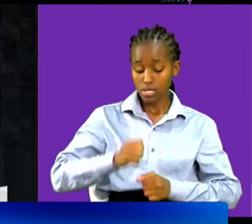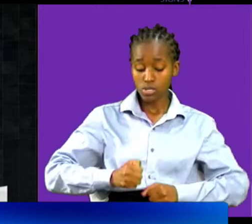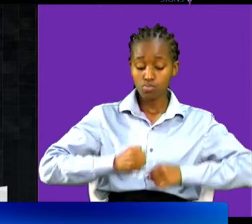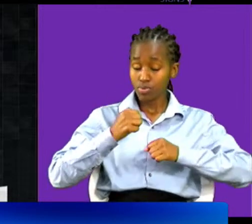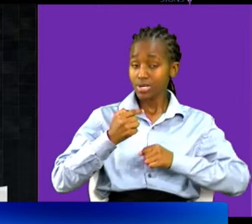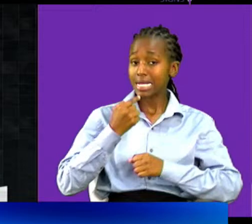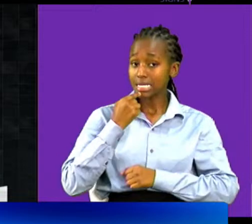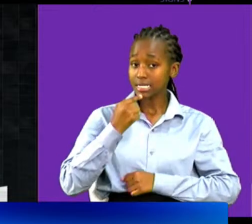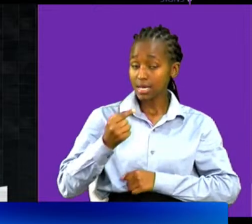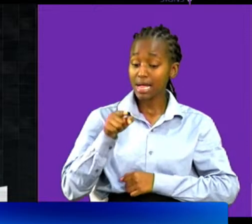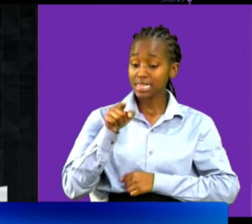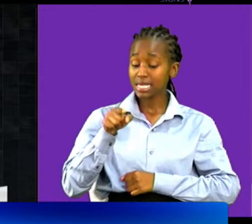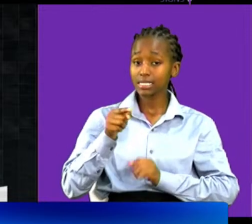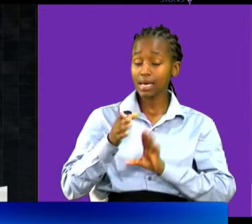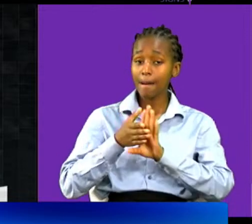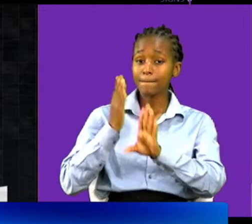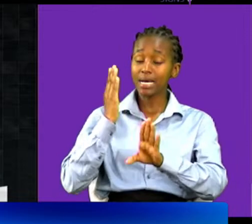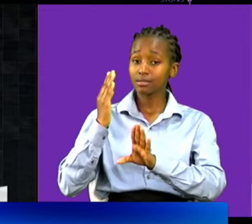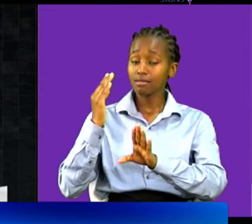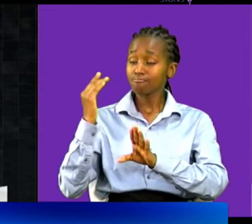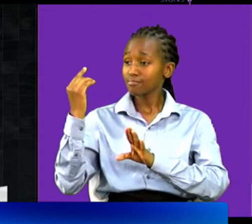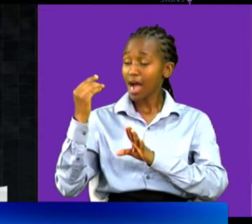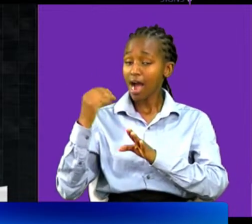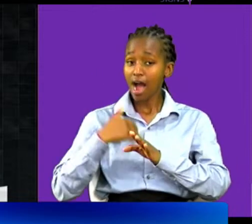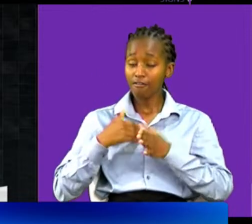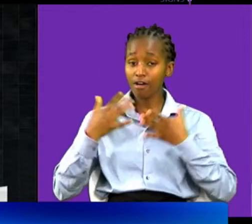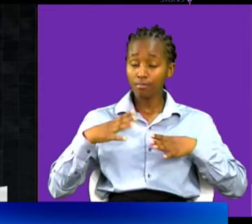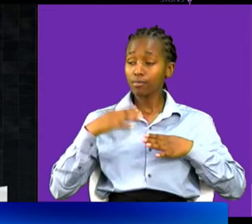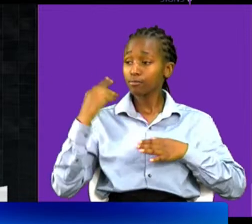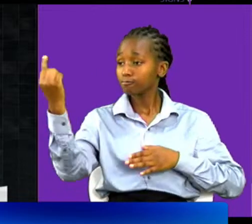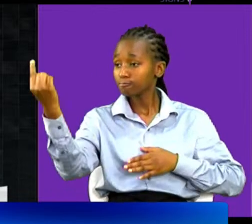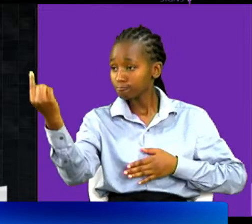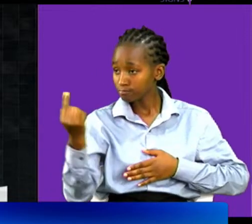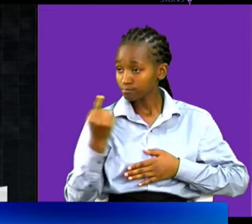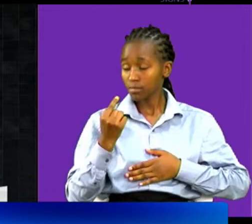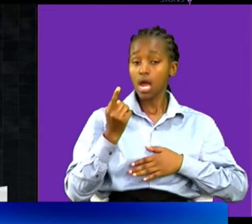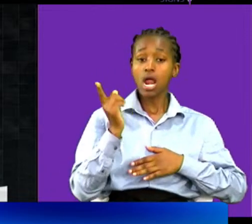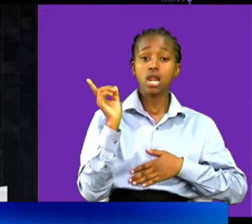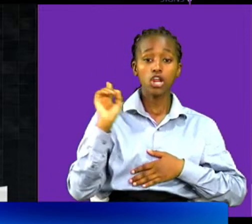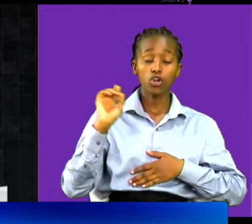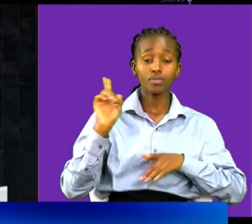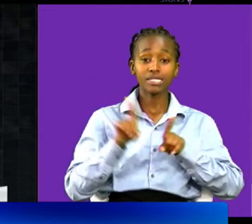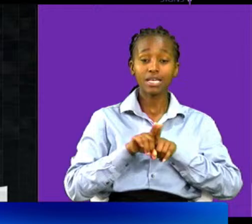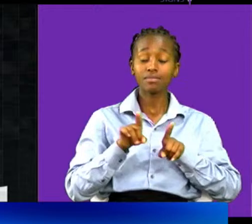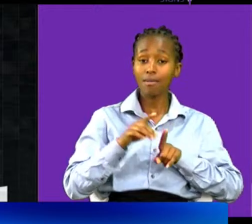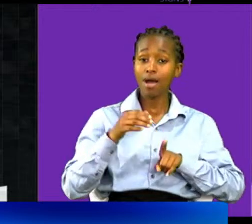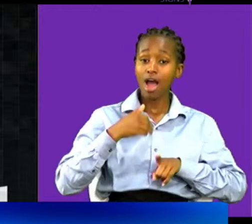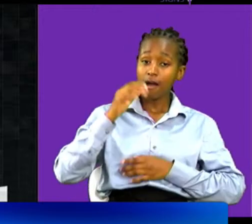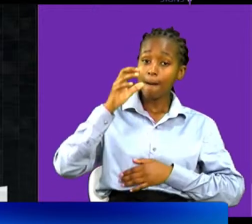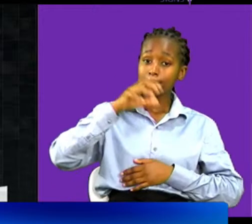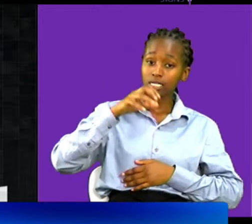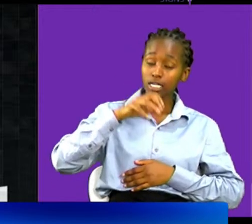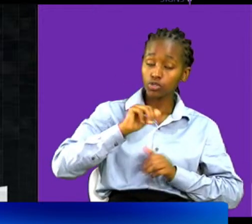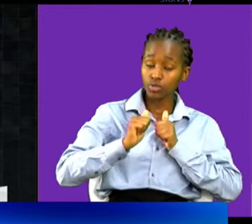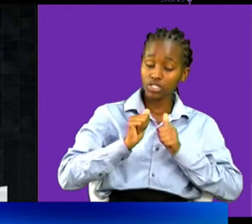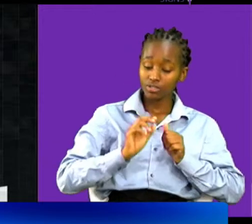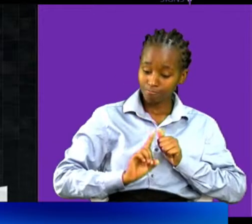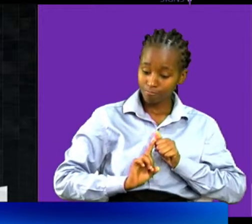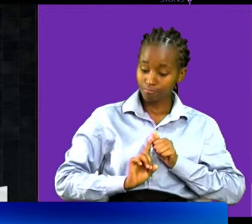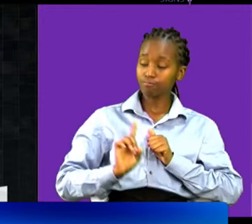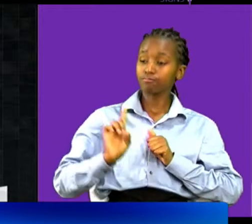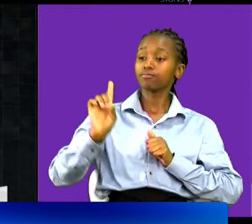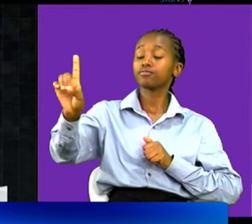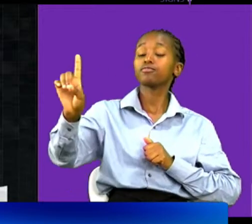was ferrying passengers to Nairobi when it collided head-on with a matatu that was heading towards